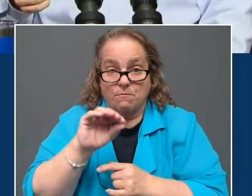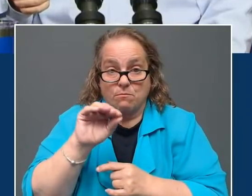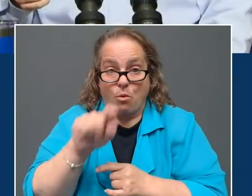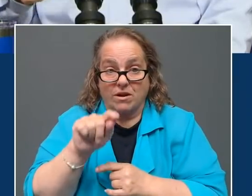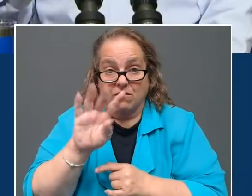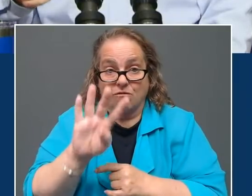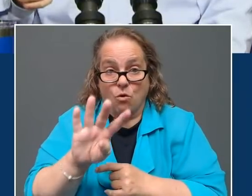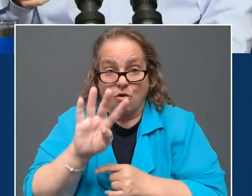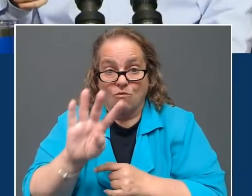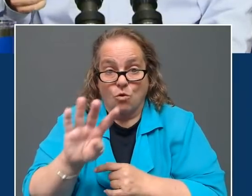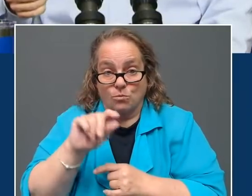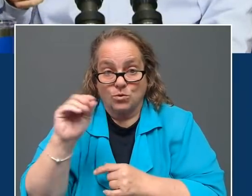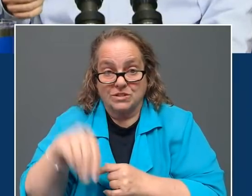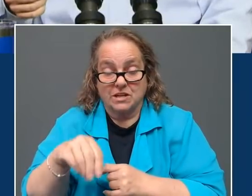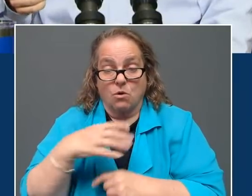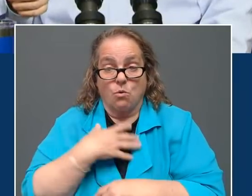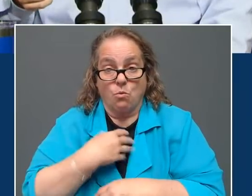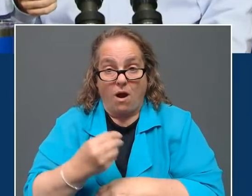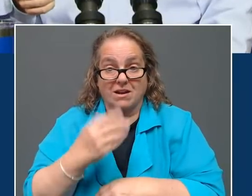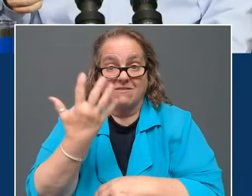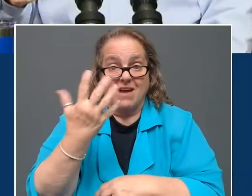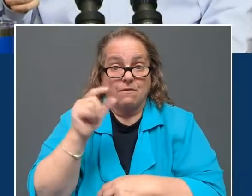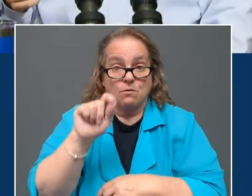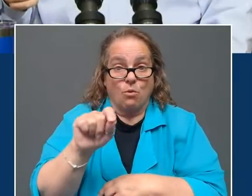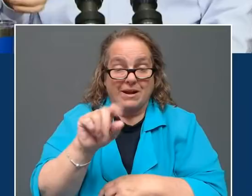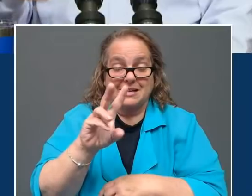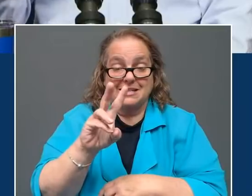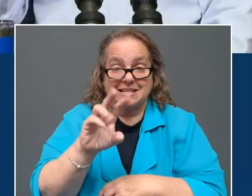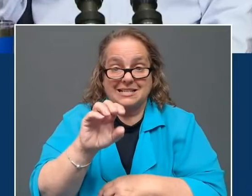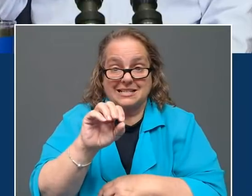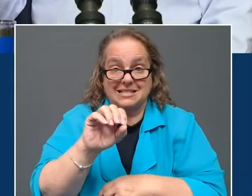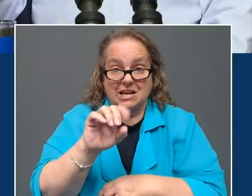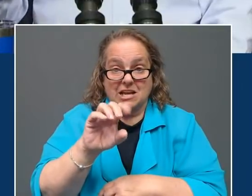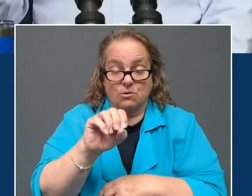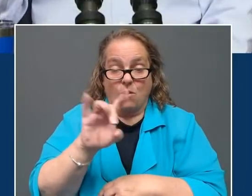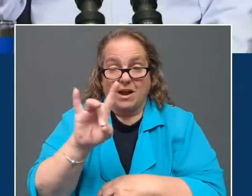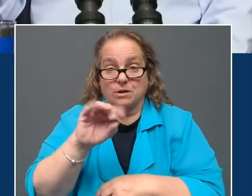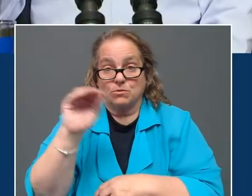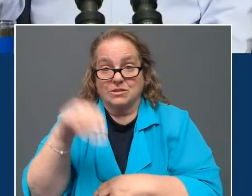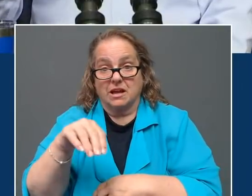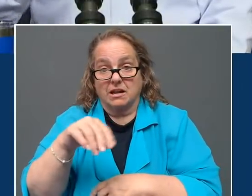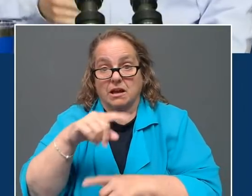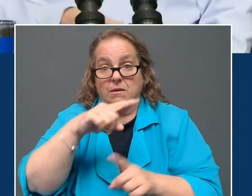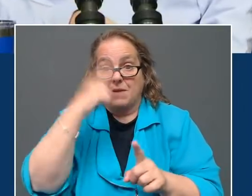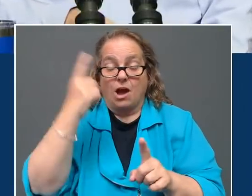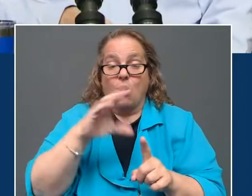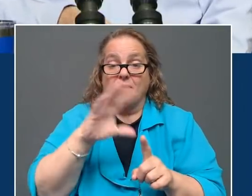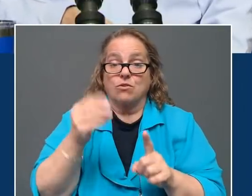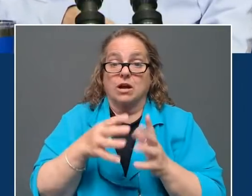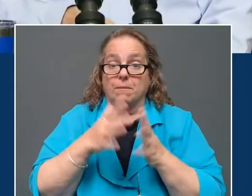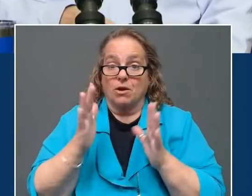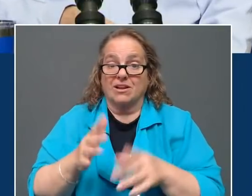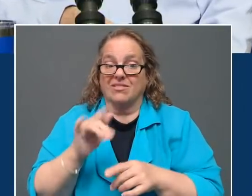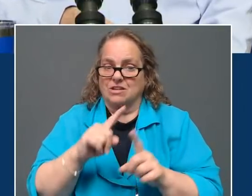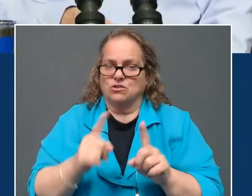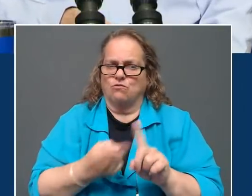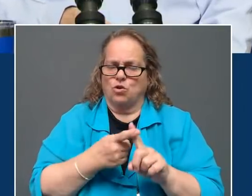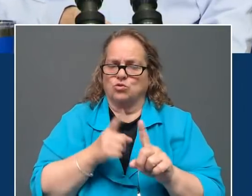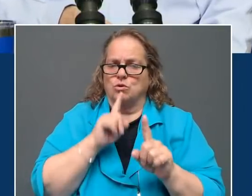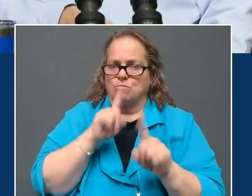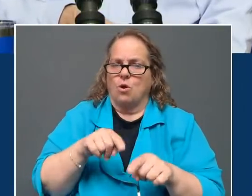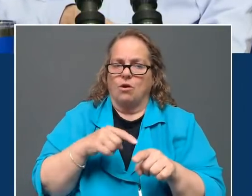85.44% white, 5.08% Black or African American. I think this is the first report where we have fully been over 5%,